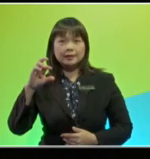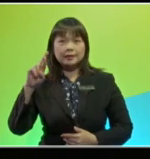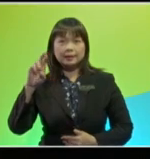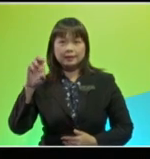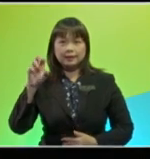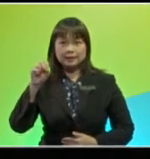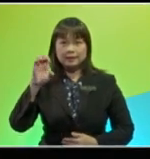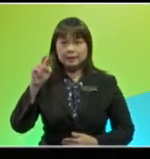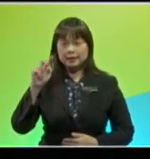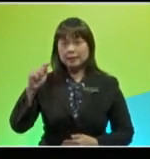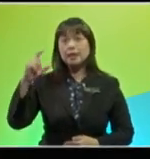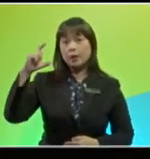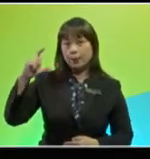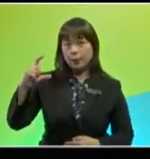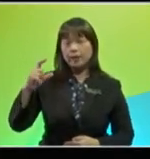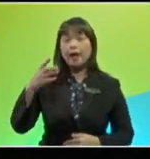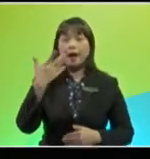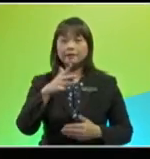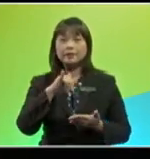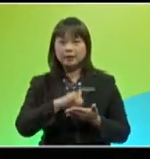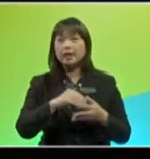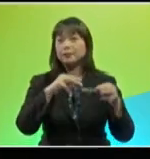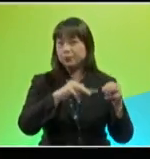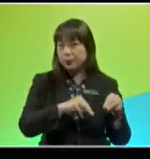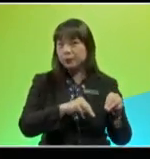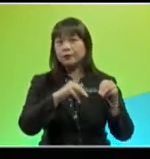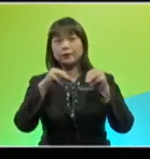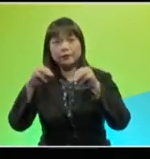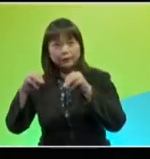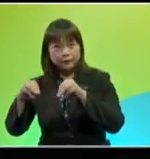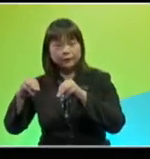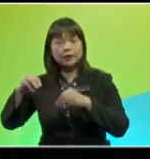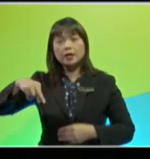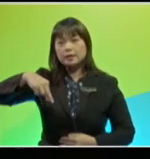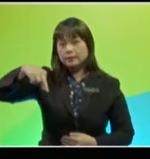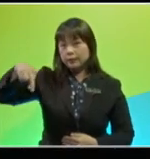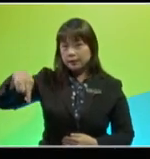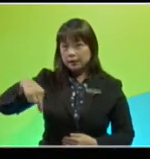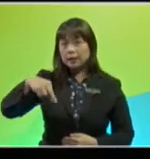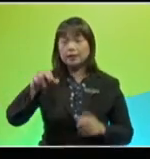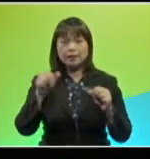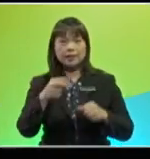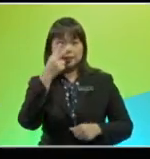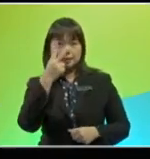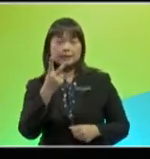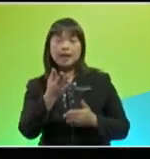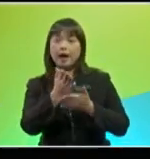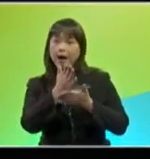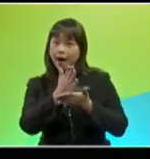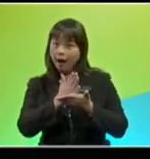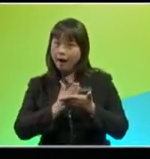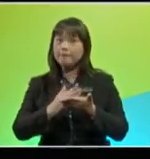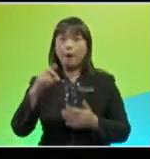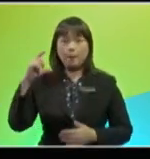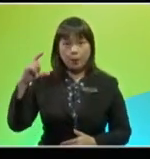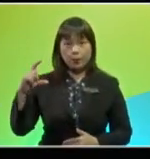Uh-huh, correct. And then when the moon starts to rotate even further, you see half of the moon being lit up. Okay. This is called the